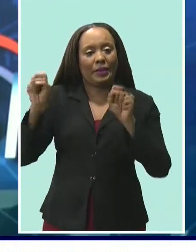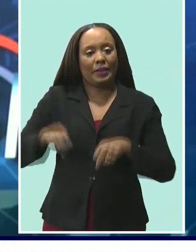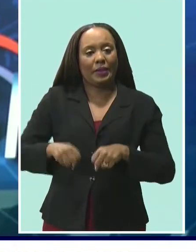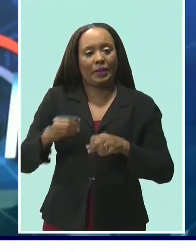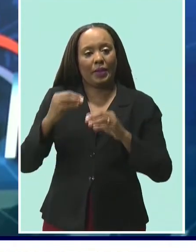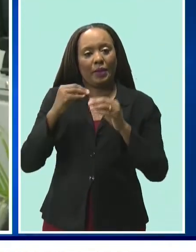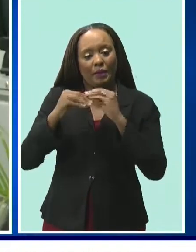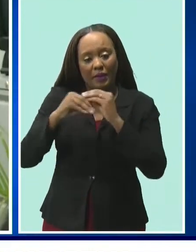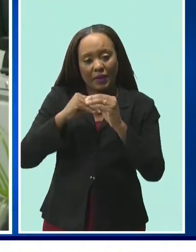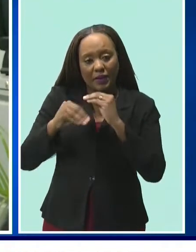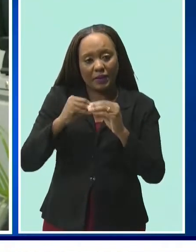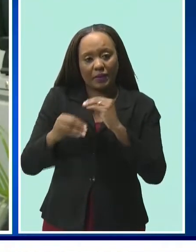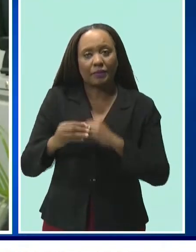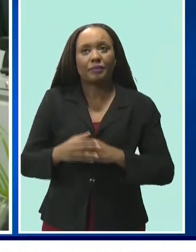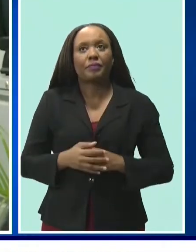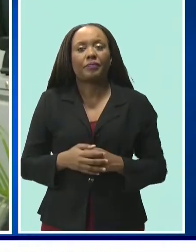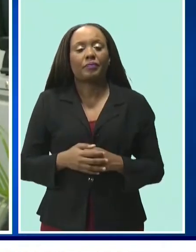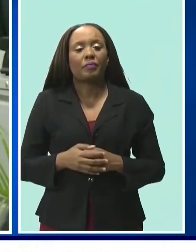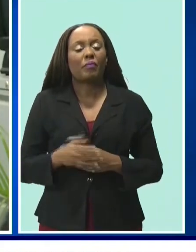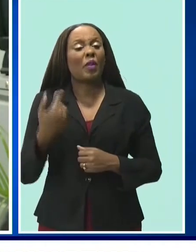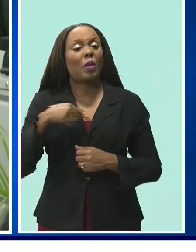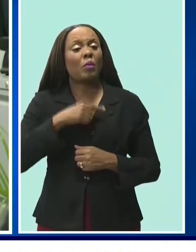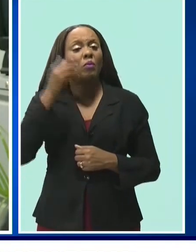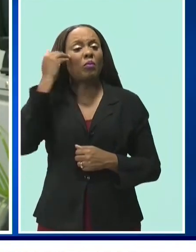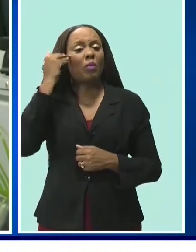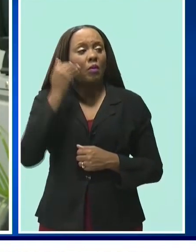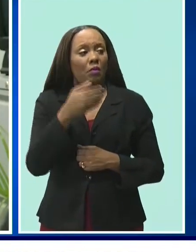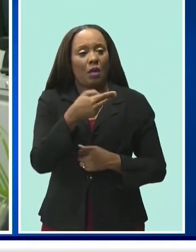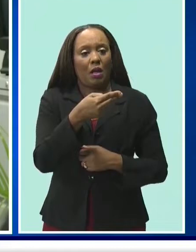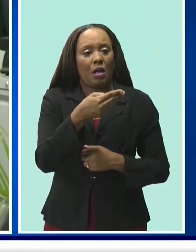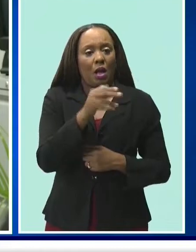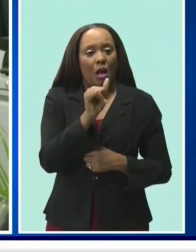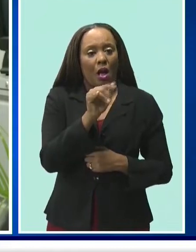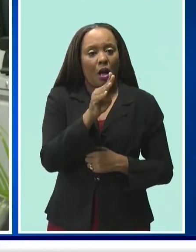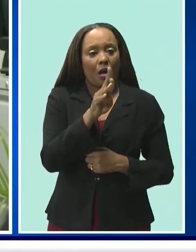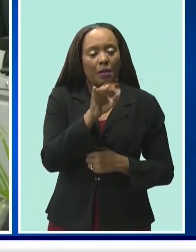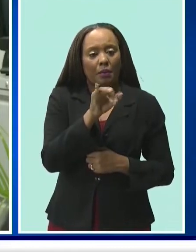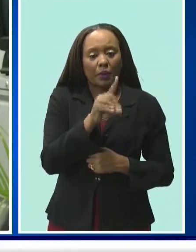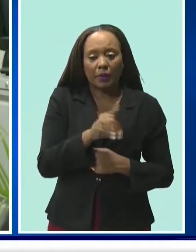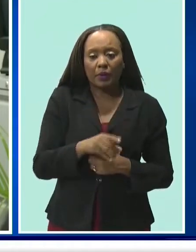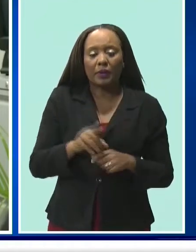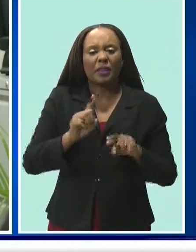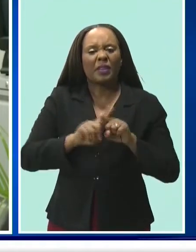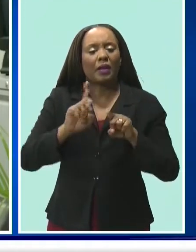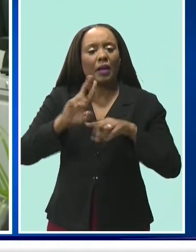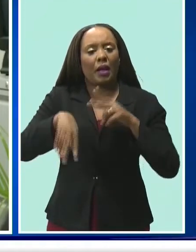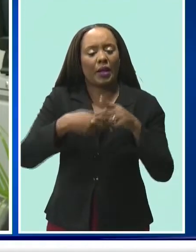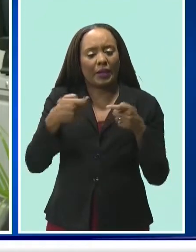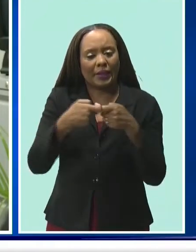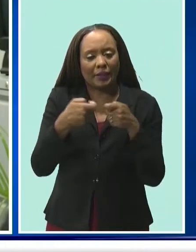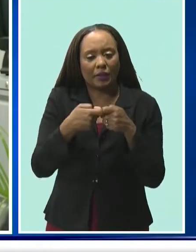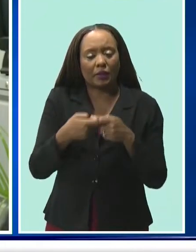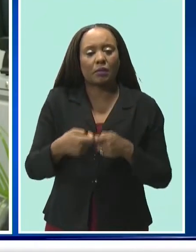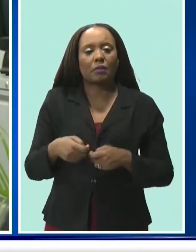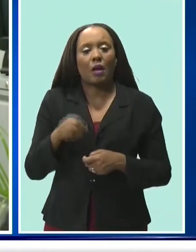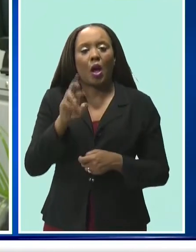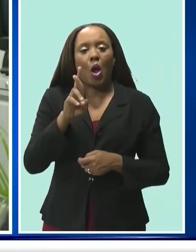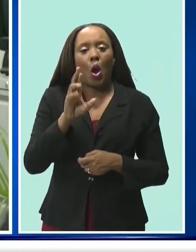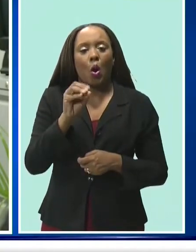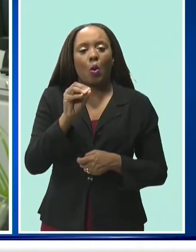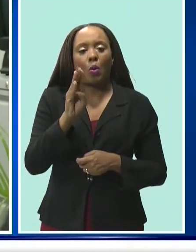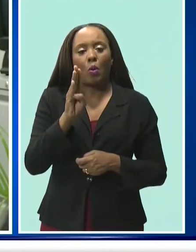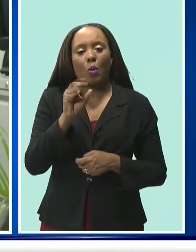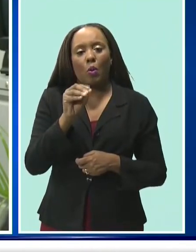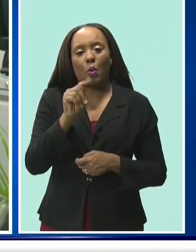out the technologies, the hybrid electrics, drone technologies in automation, robotics, 3D printing, 3D